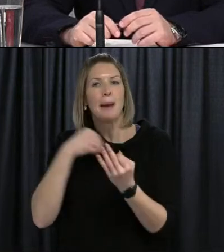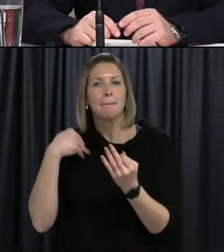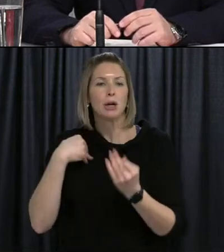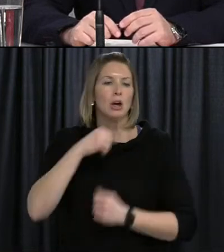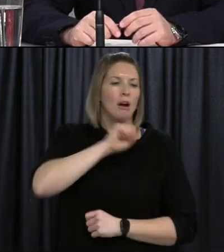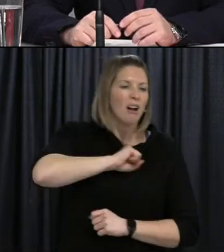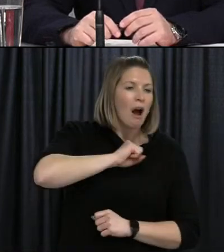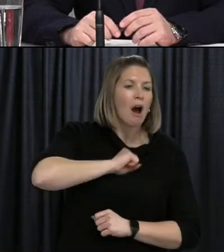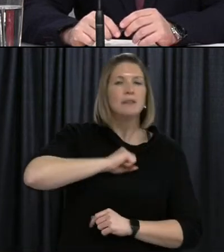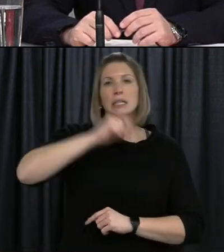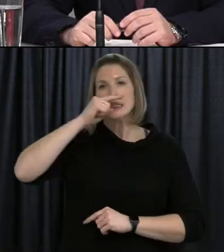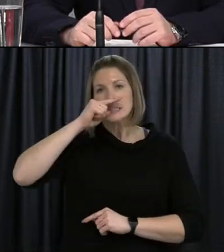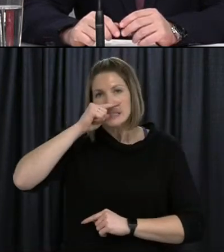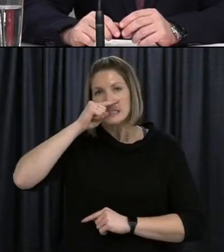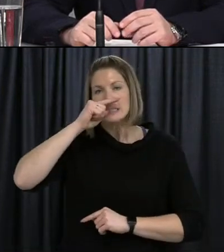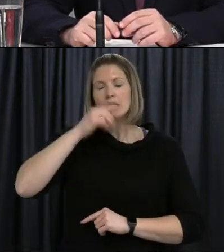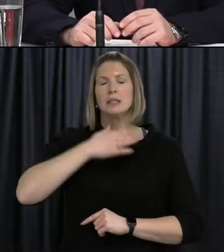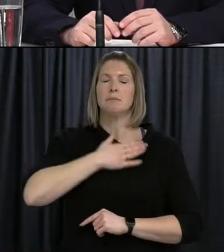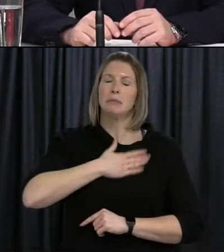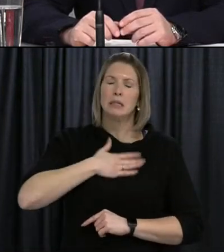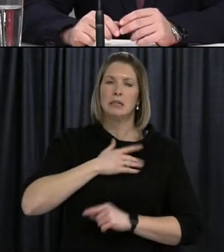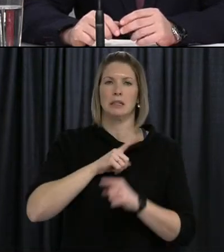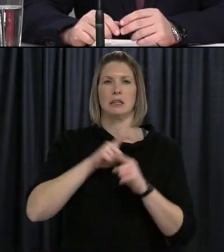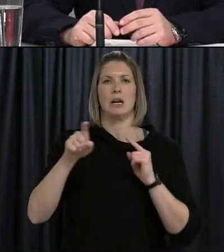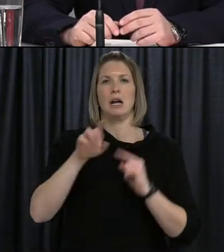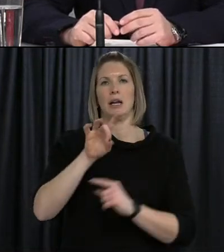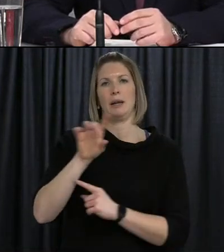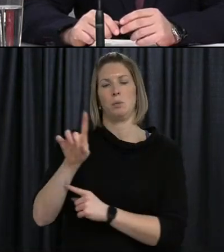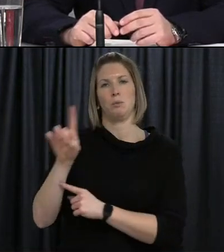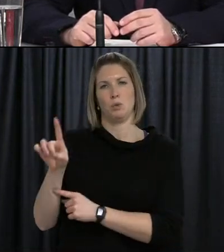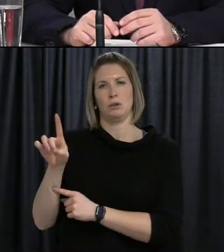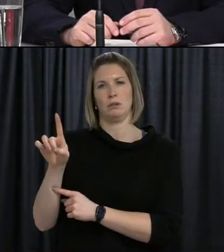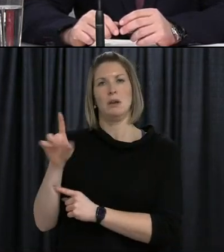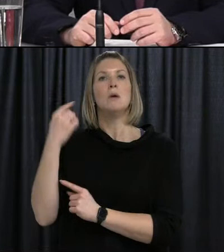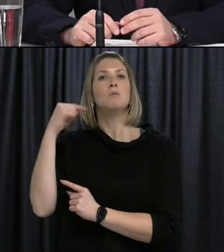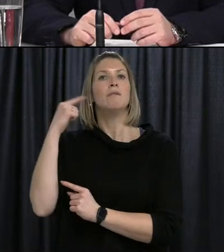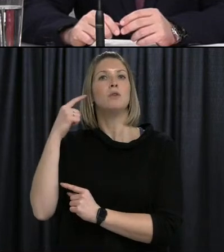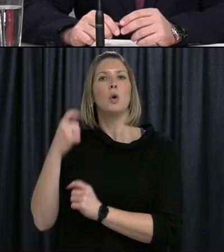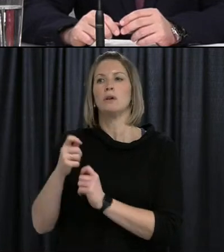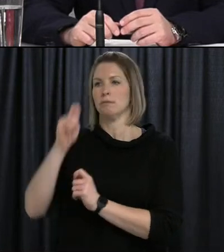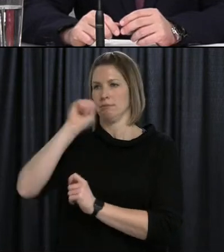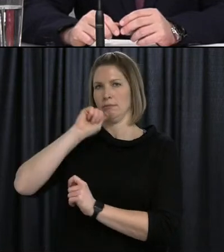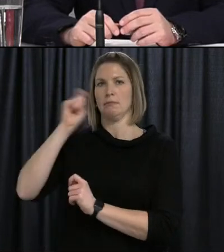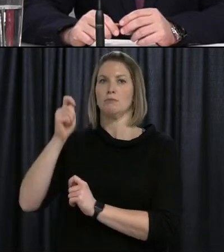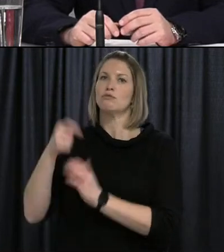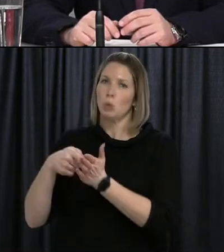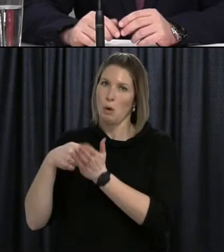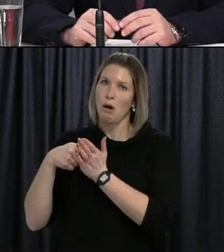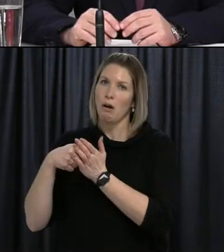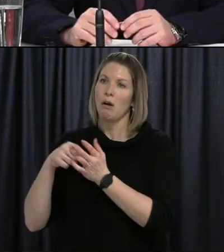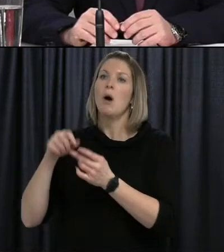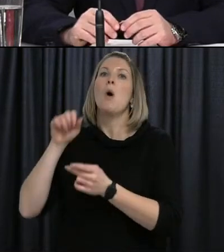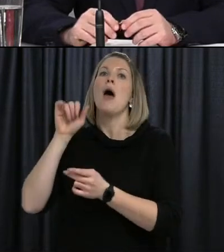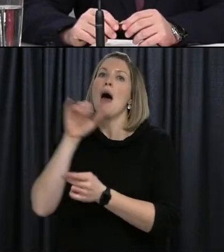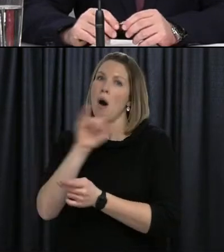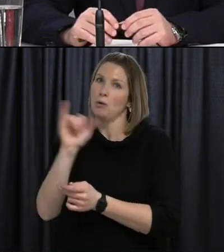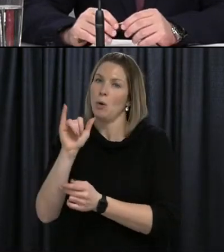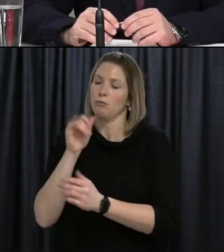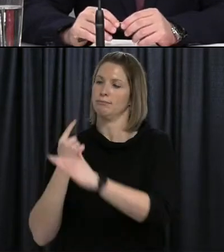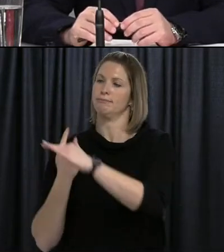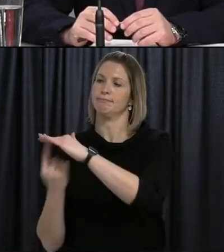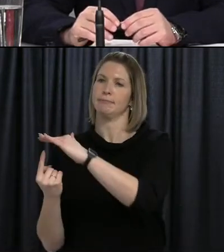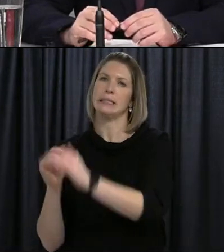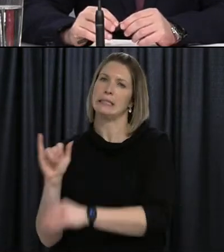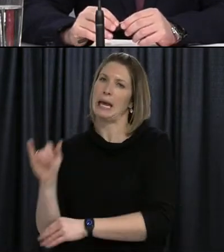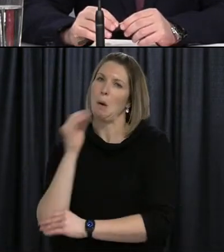please call 811 to arrange for testing and stay home. It is critical that we know every case of COVID